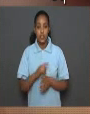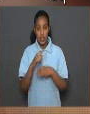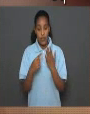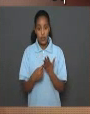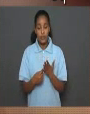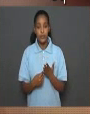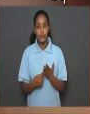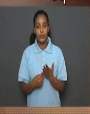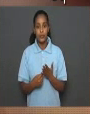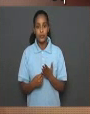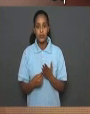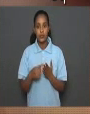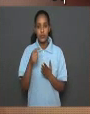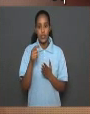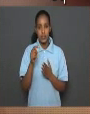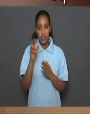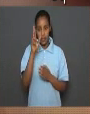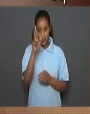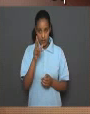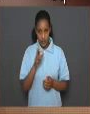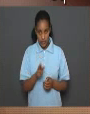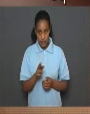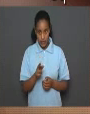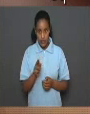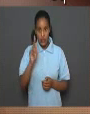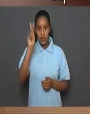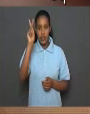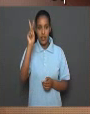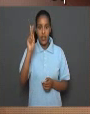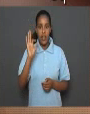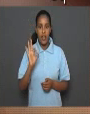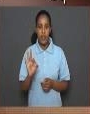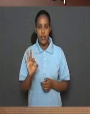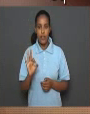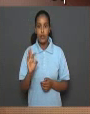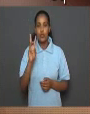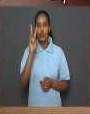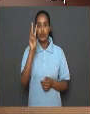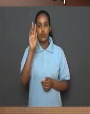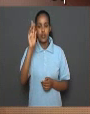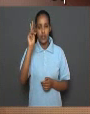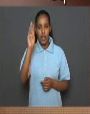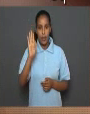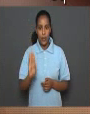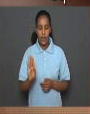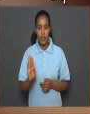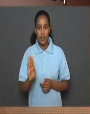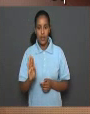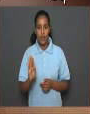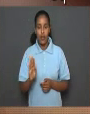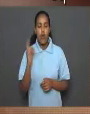Therefore, the ratio of Kf to Kb